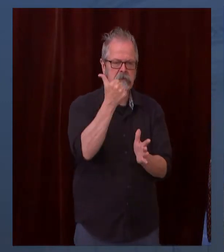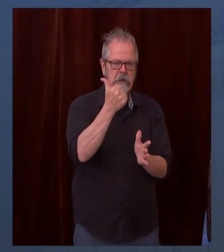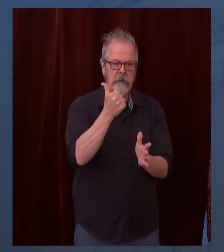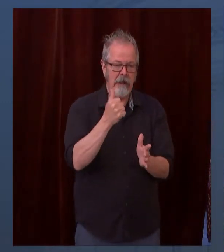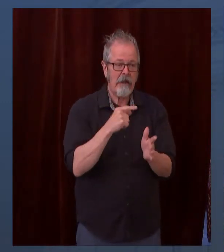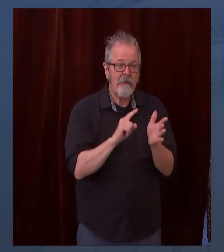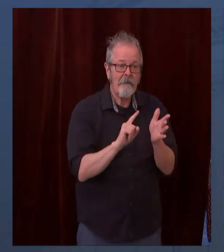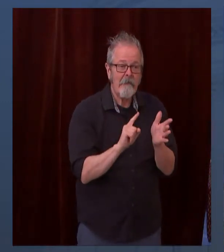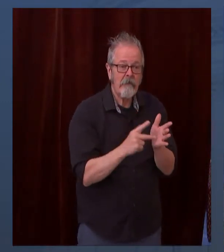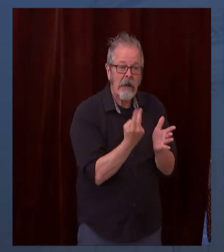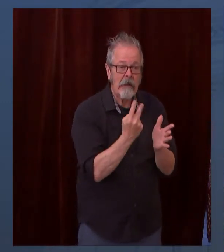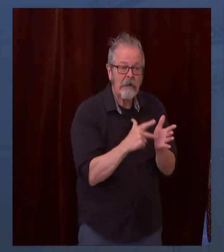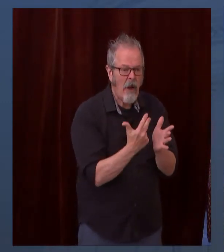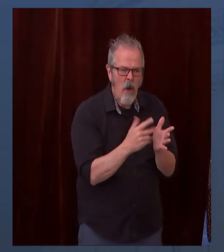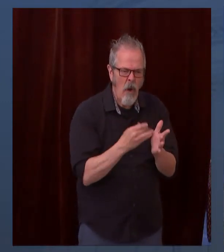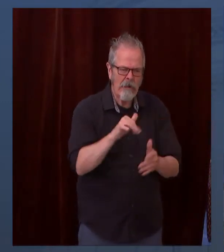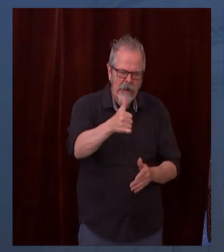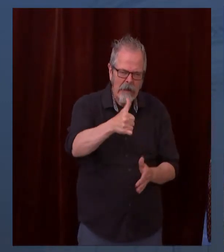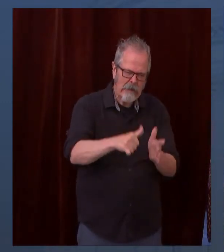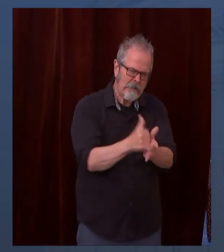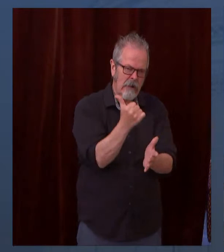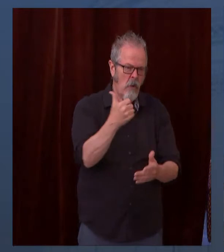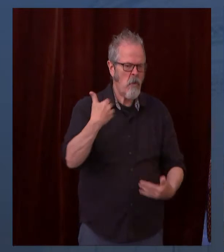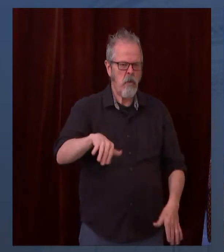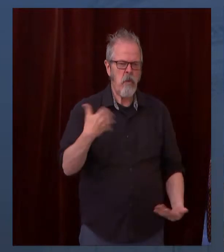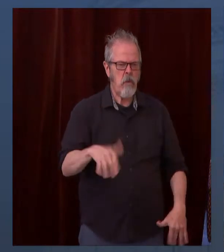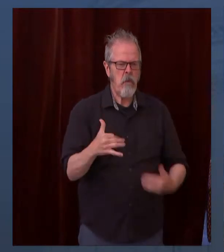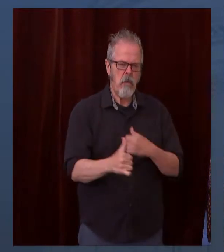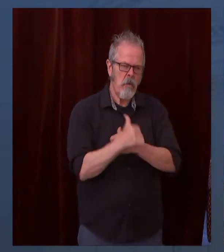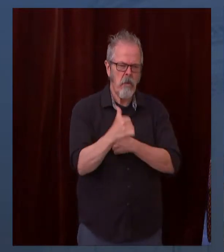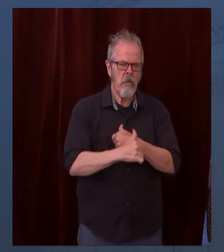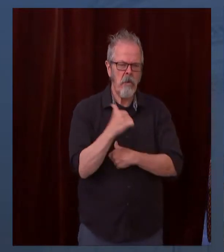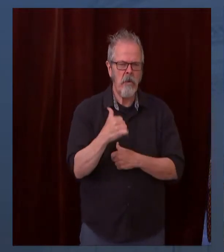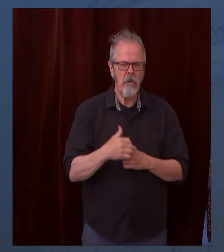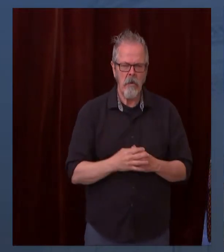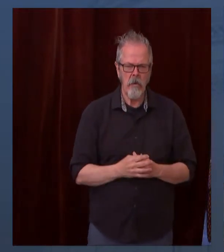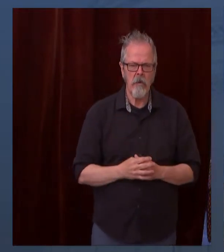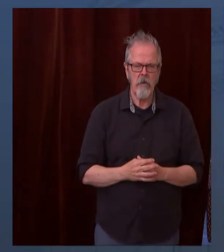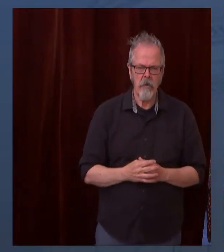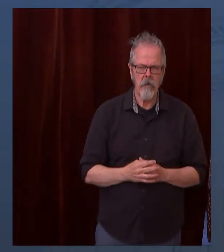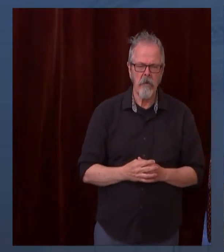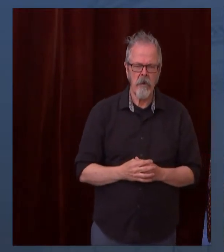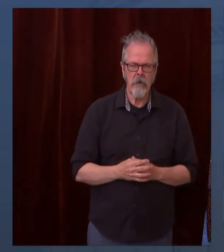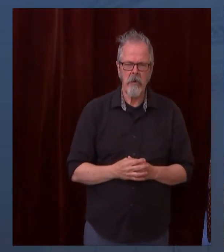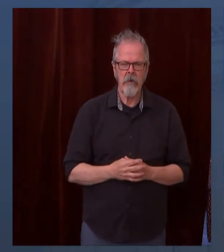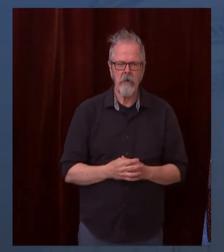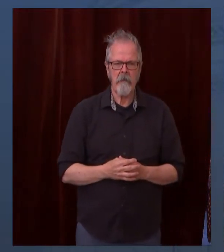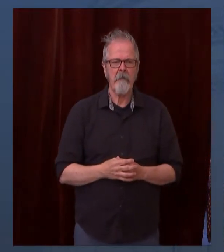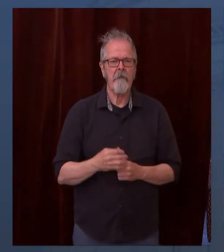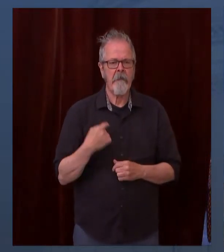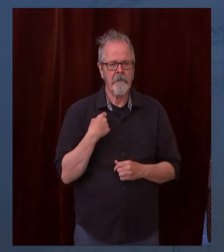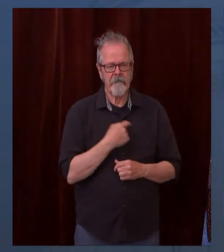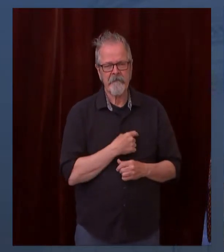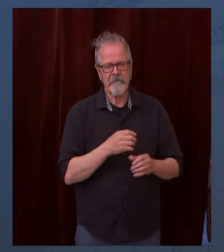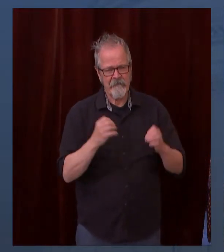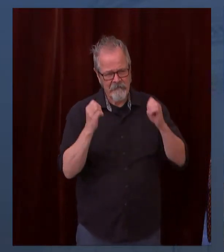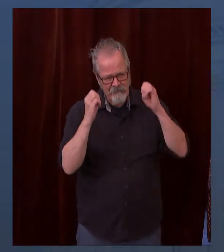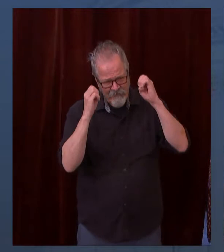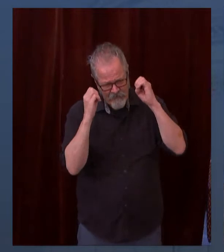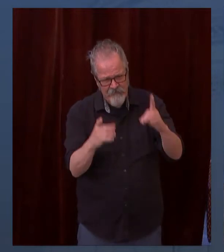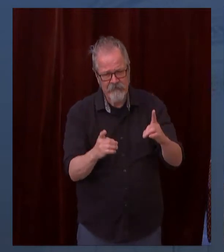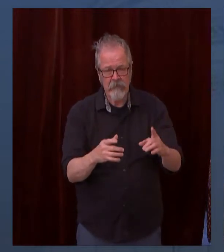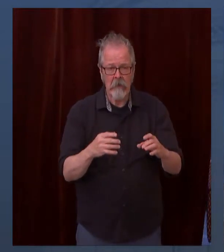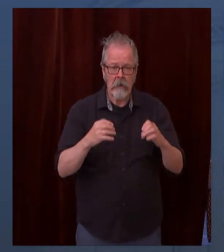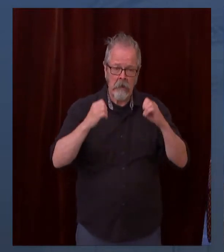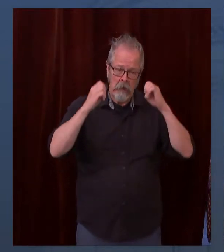advertising effort to share that information with people. We think over time, people will become more